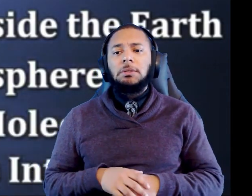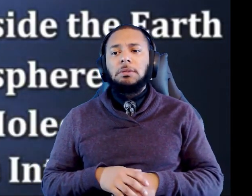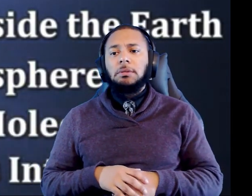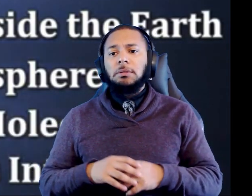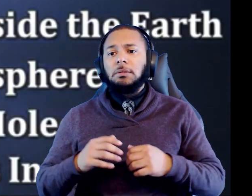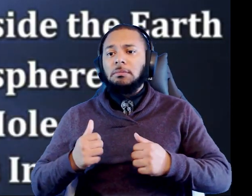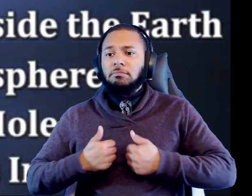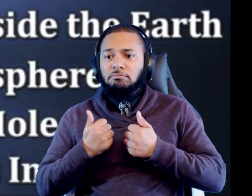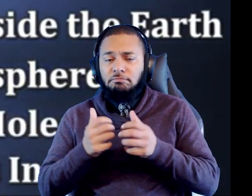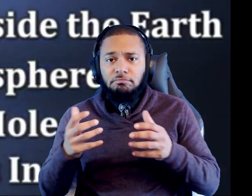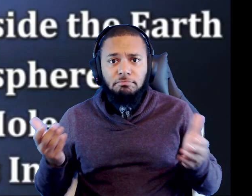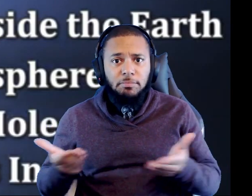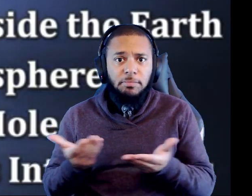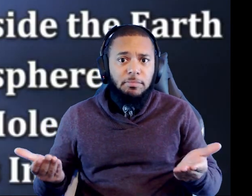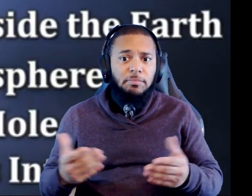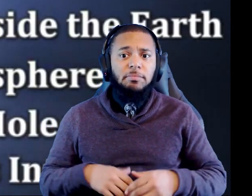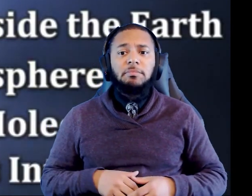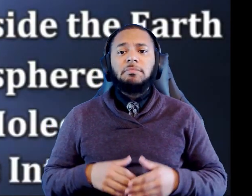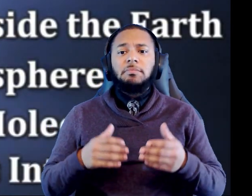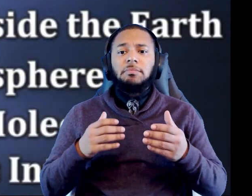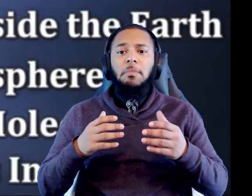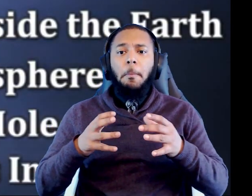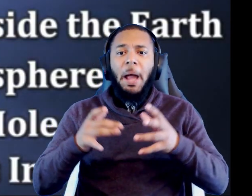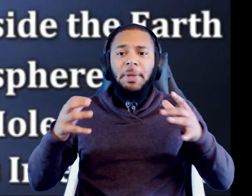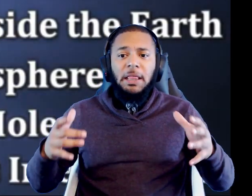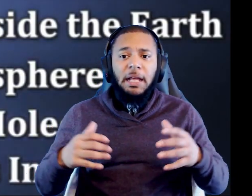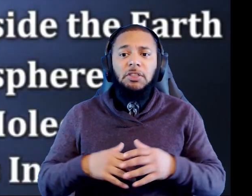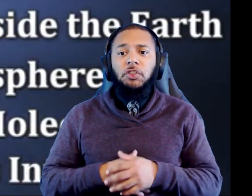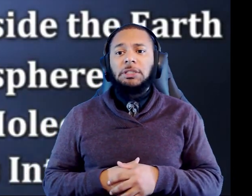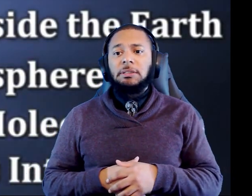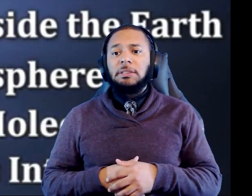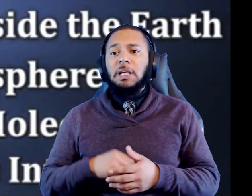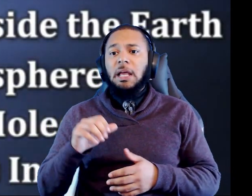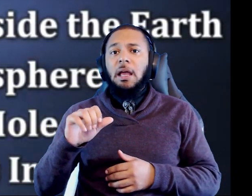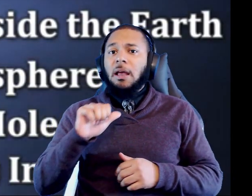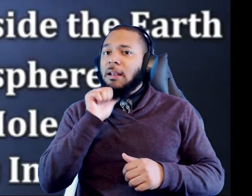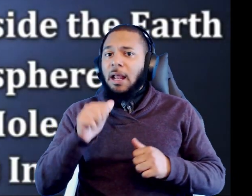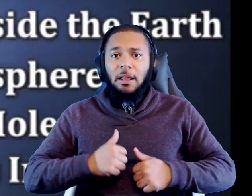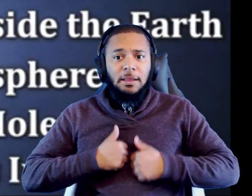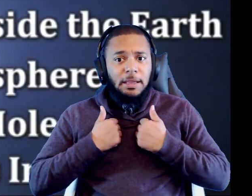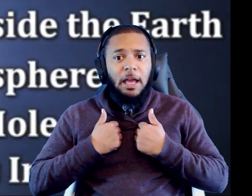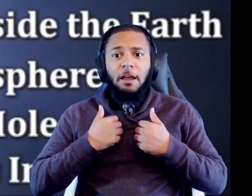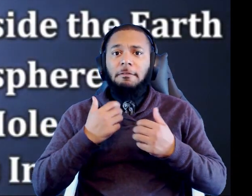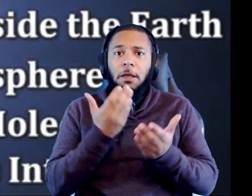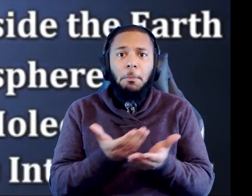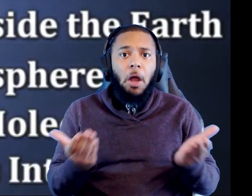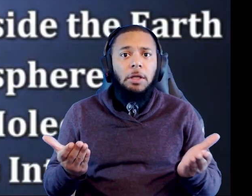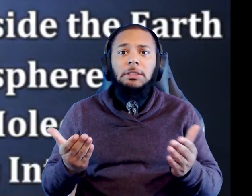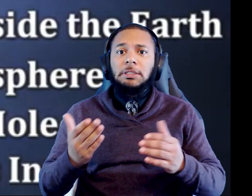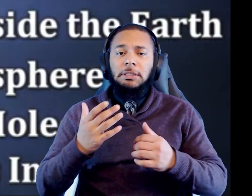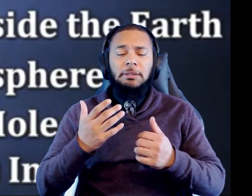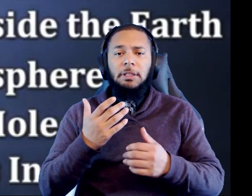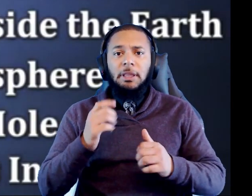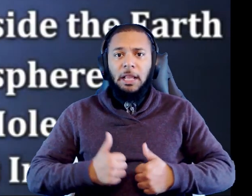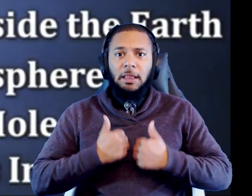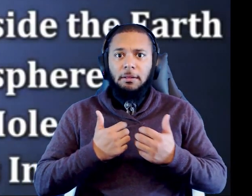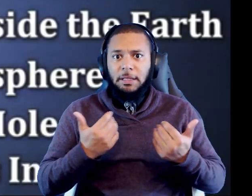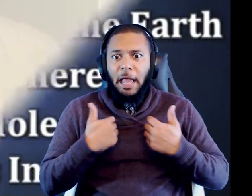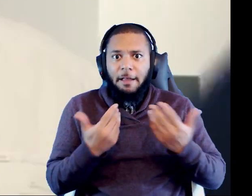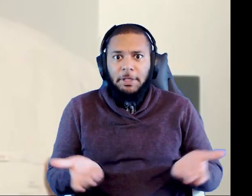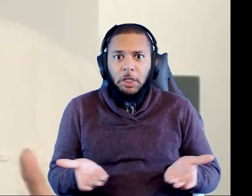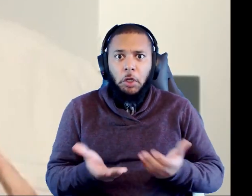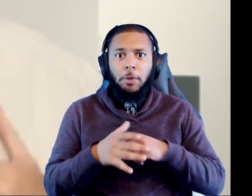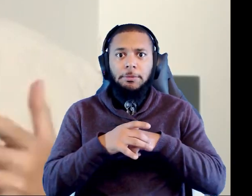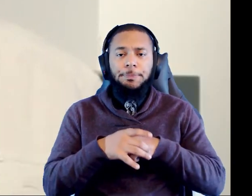populations, interaction of species. We'll talk about all the abiotic components of the planet, the non-living portion of the planet. This helps